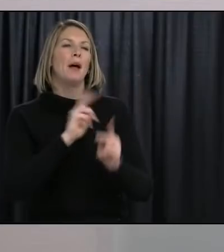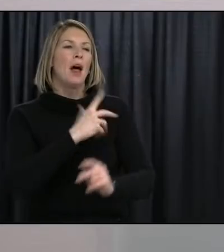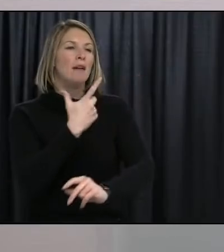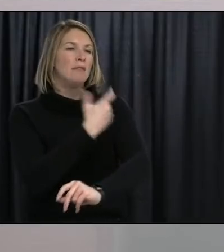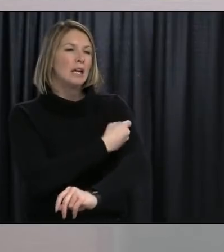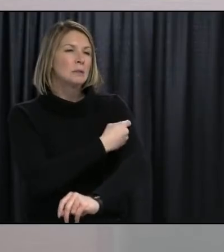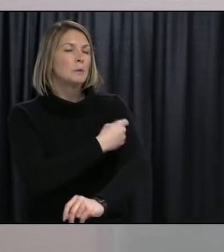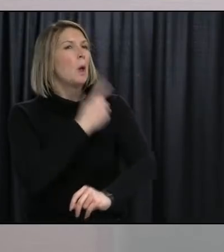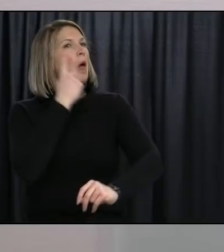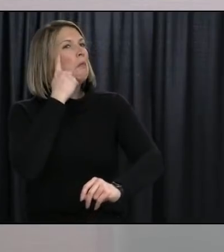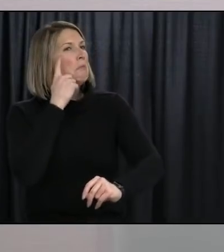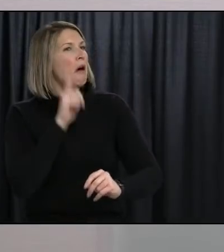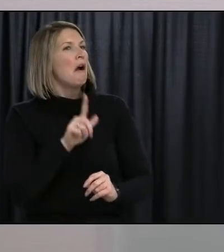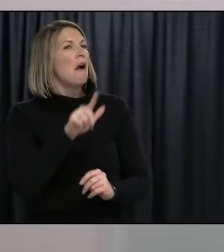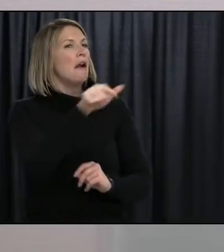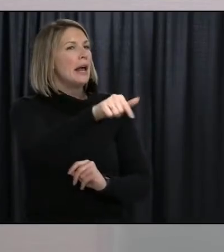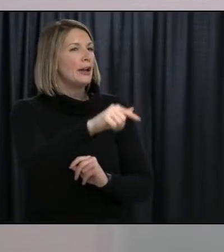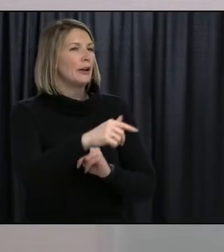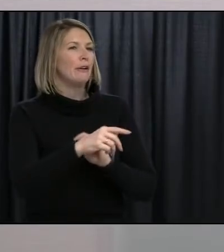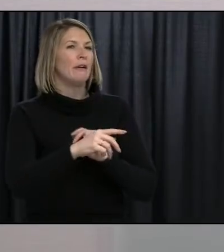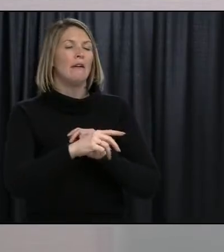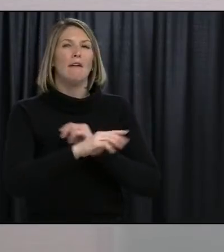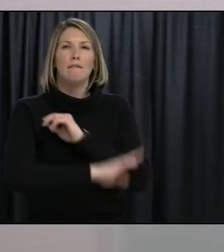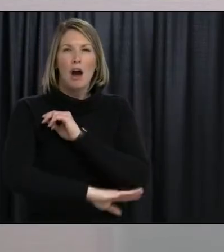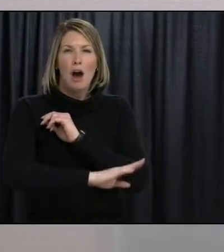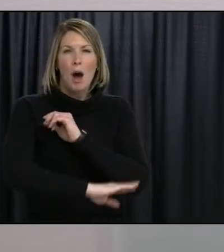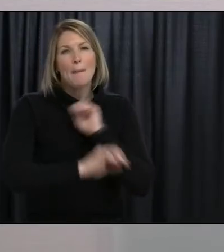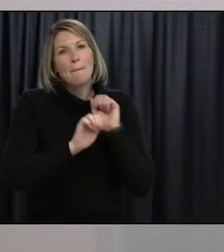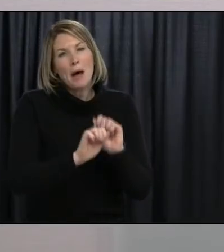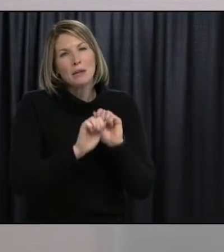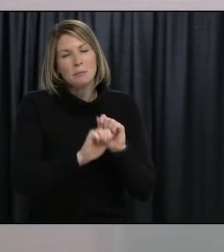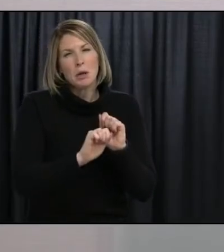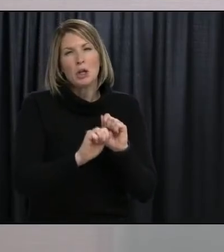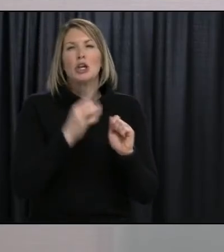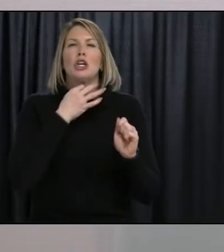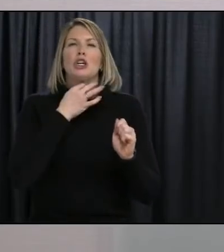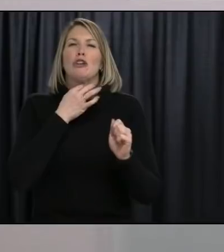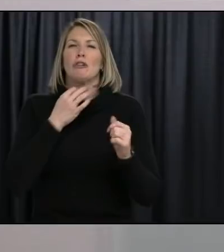I'm wondering, when could we go down to alert level 1, or is that even on the table?